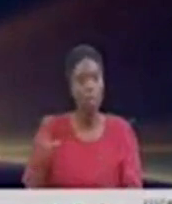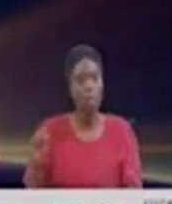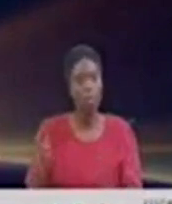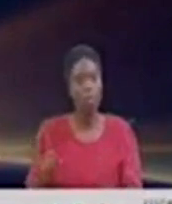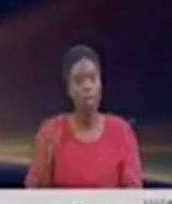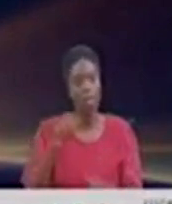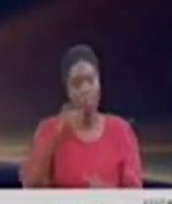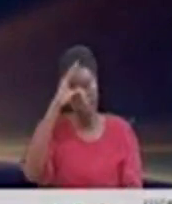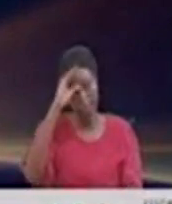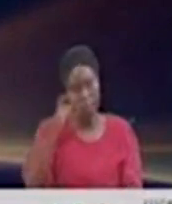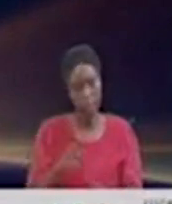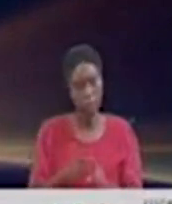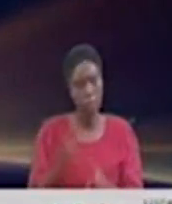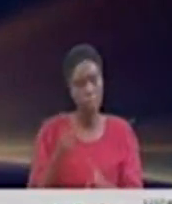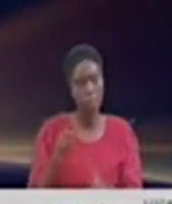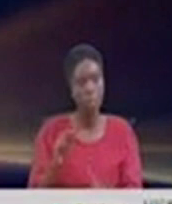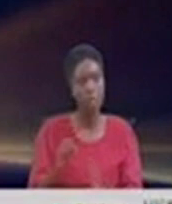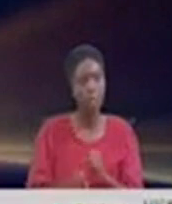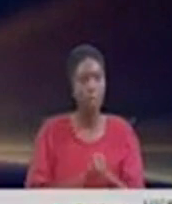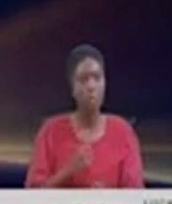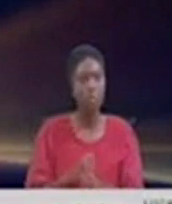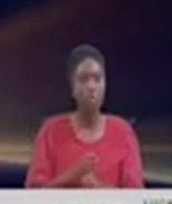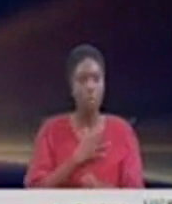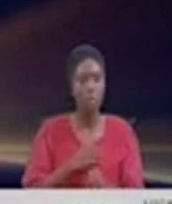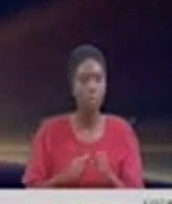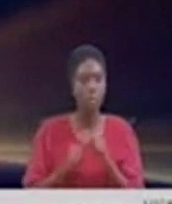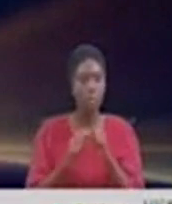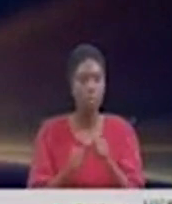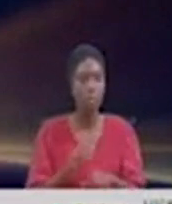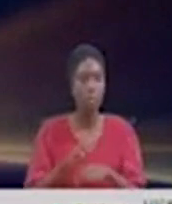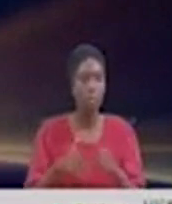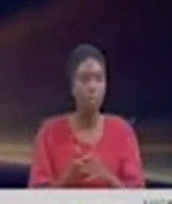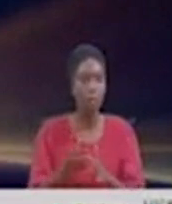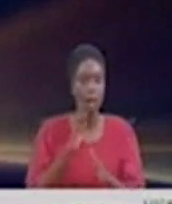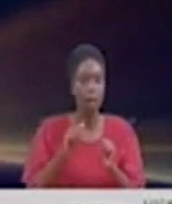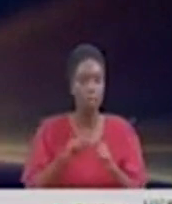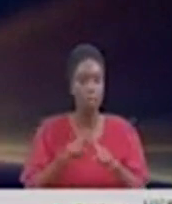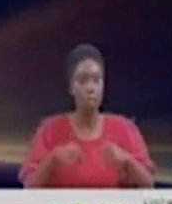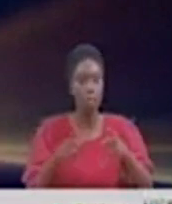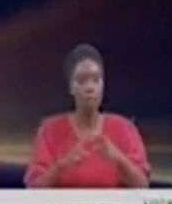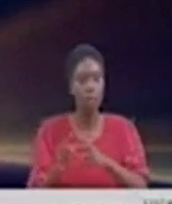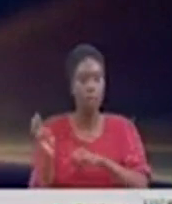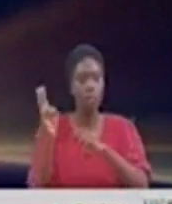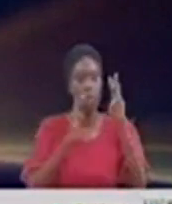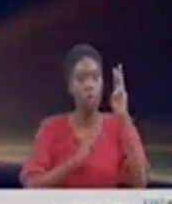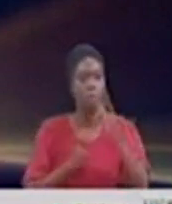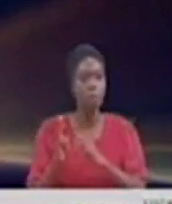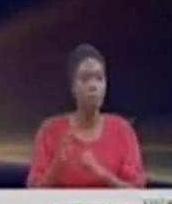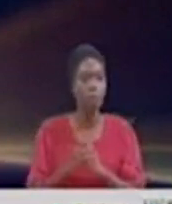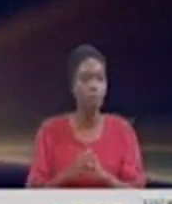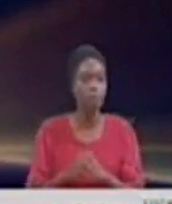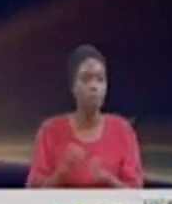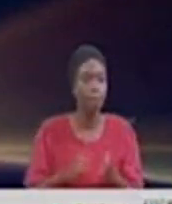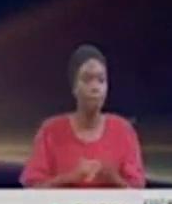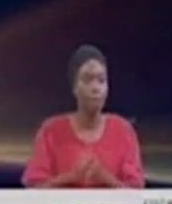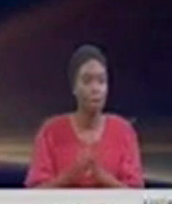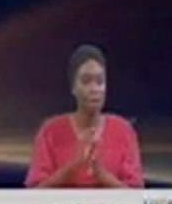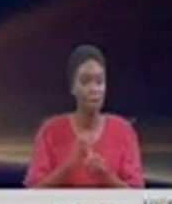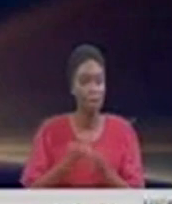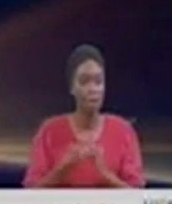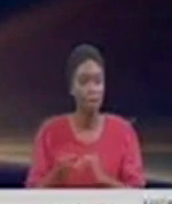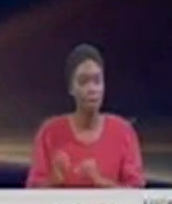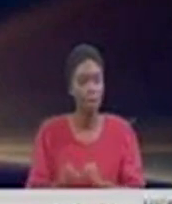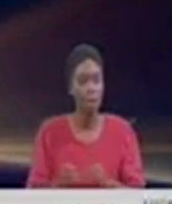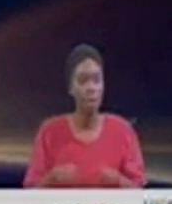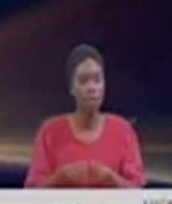polls, every male from 20 years old and upward, all that were able to go forth to war, those that were numbered of